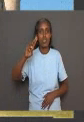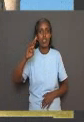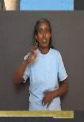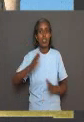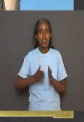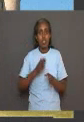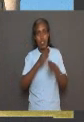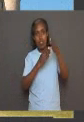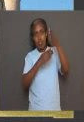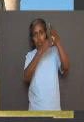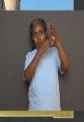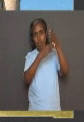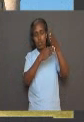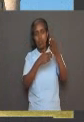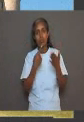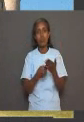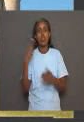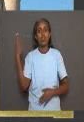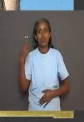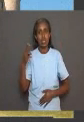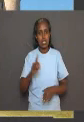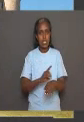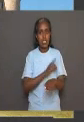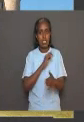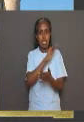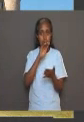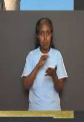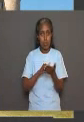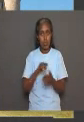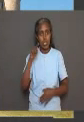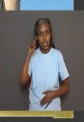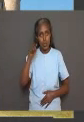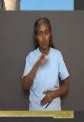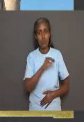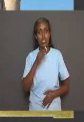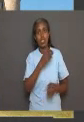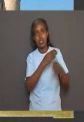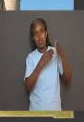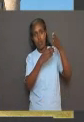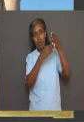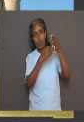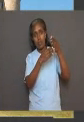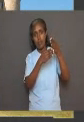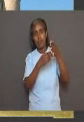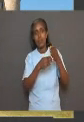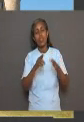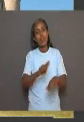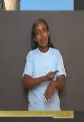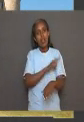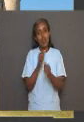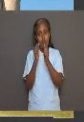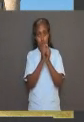tower, you can use the distance between you and the tower along with